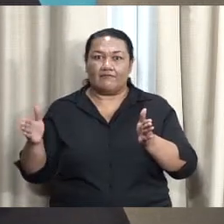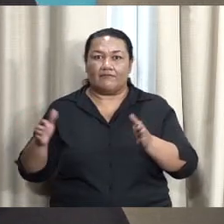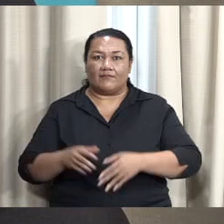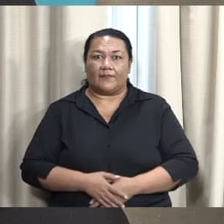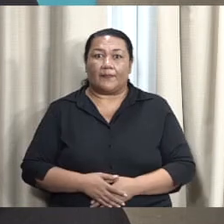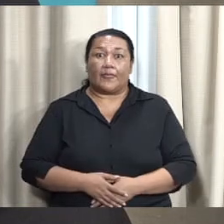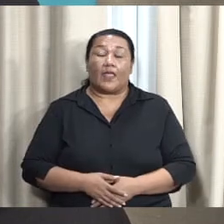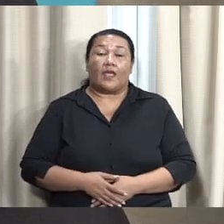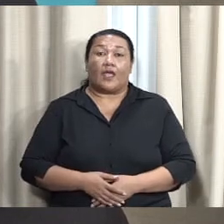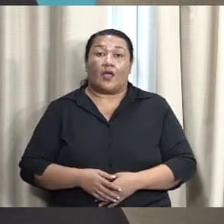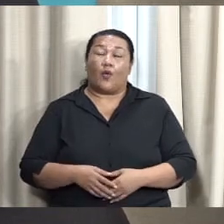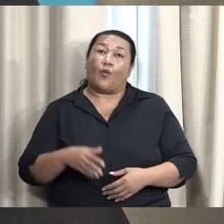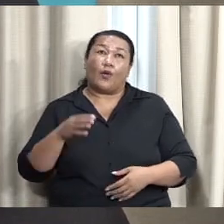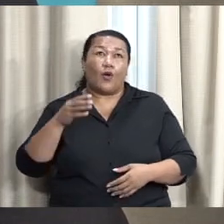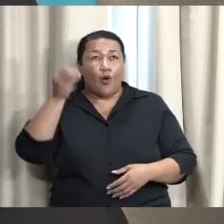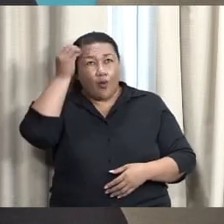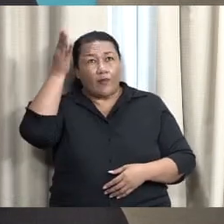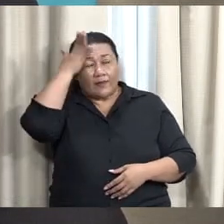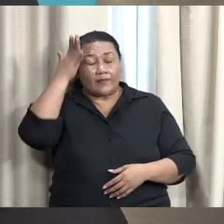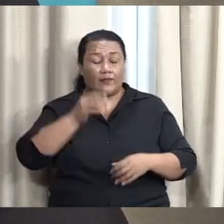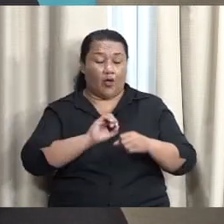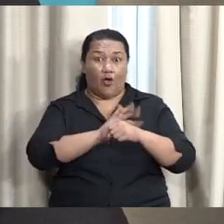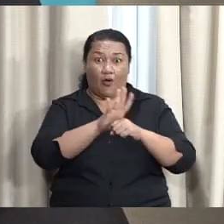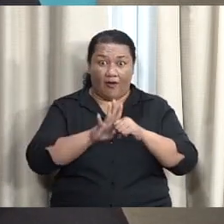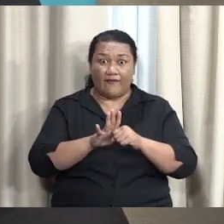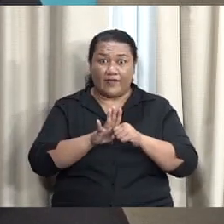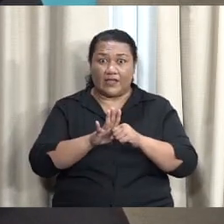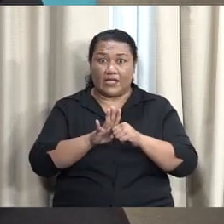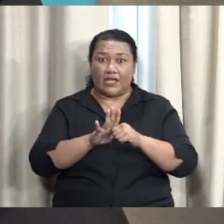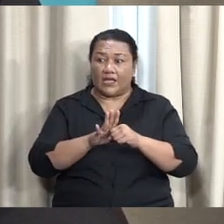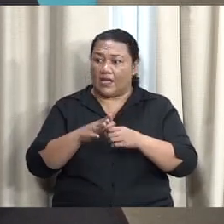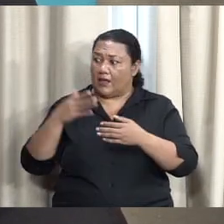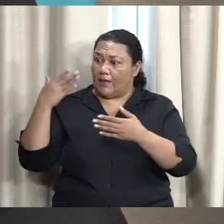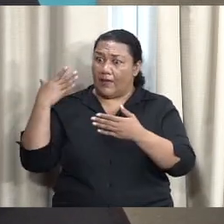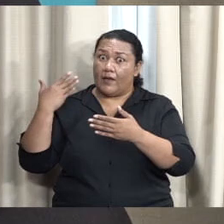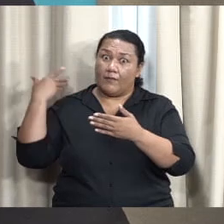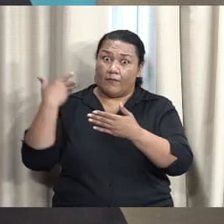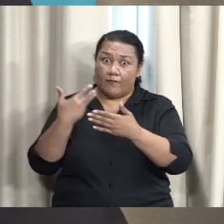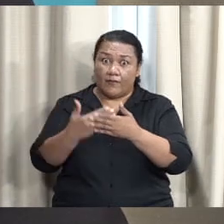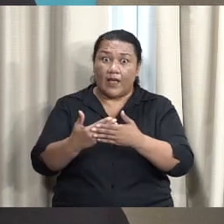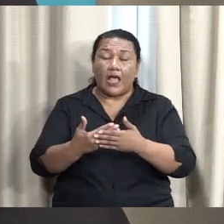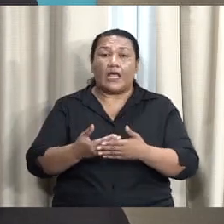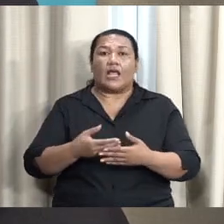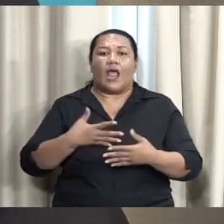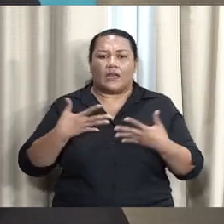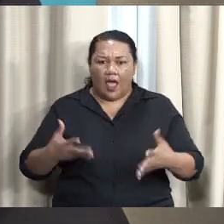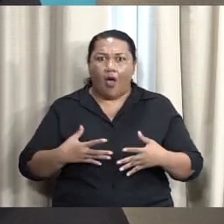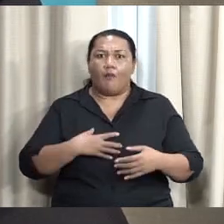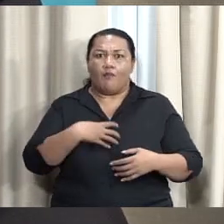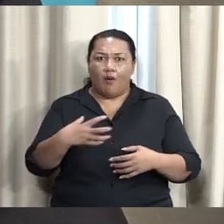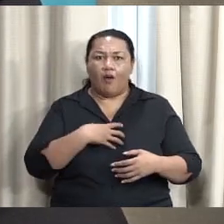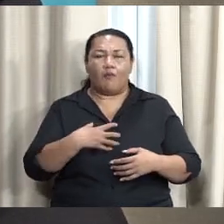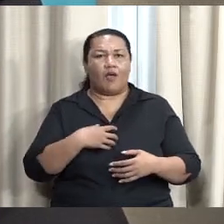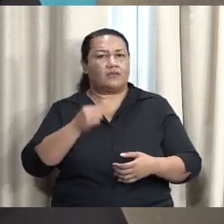of COVID-19 shutdown continues to haunt more than 60% of our population who are living